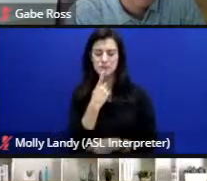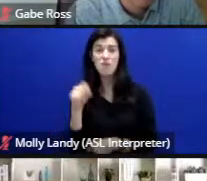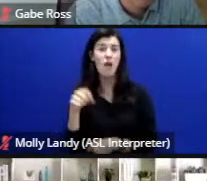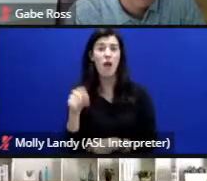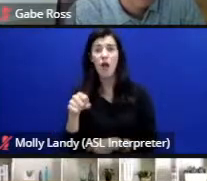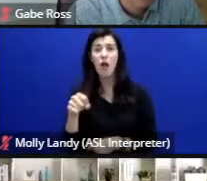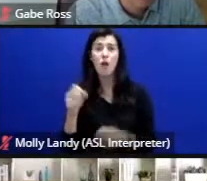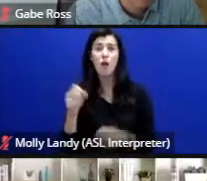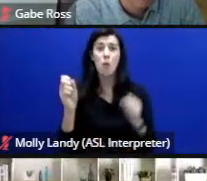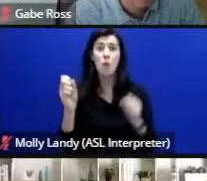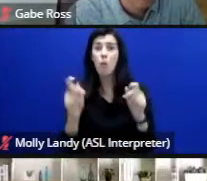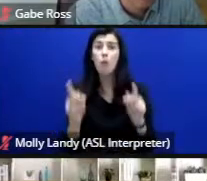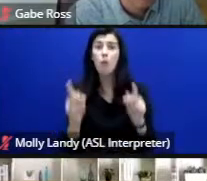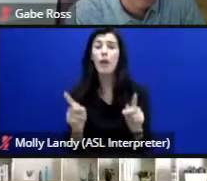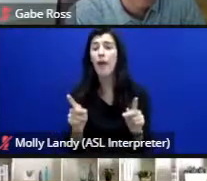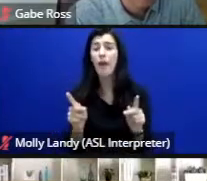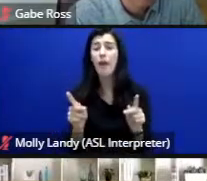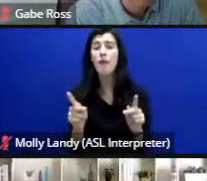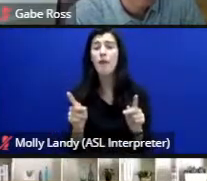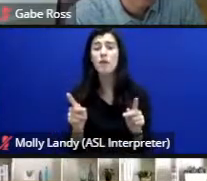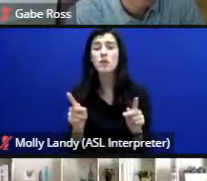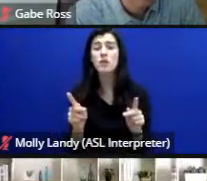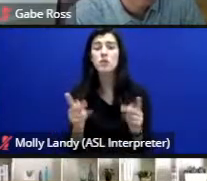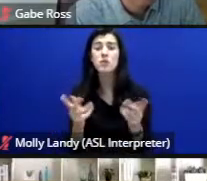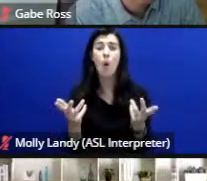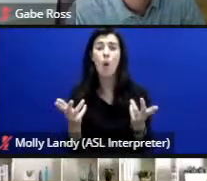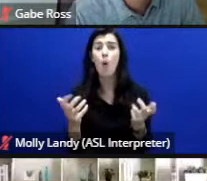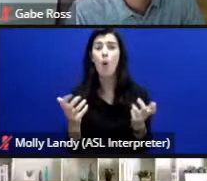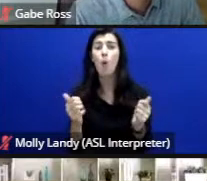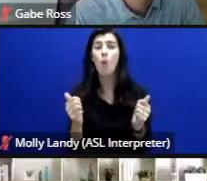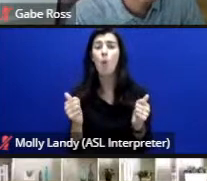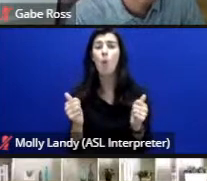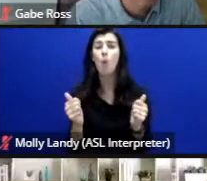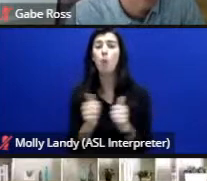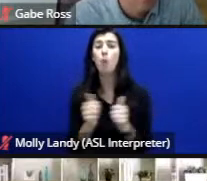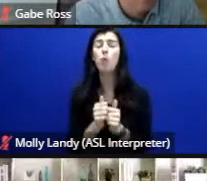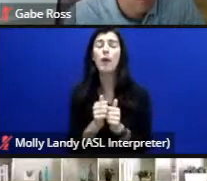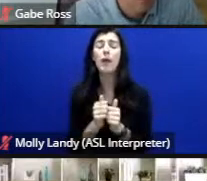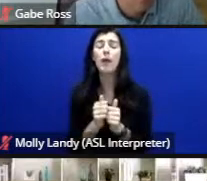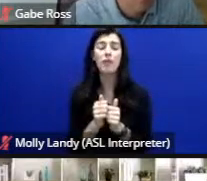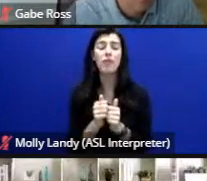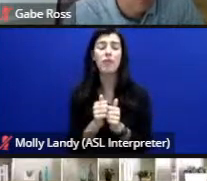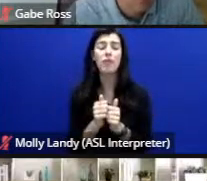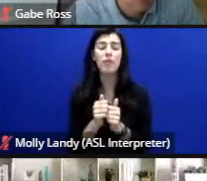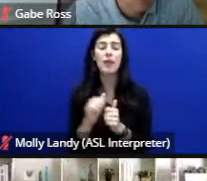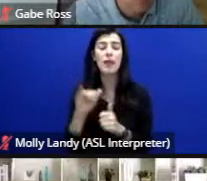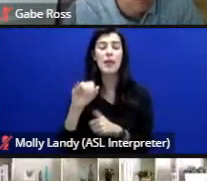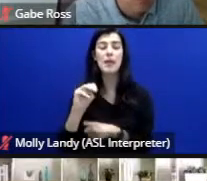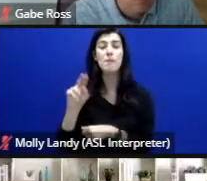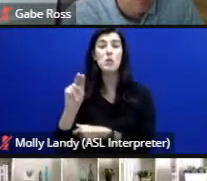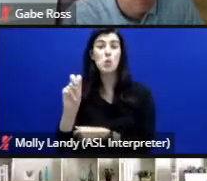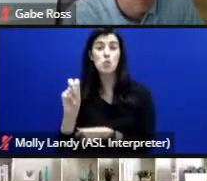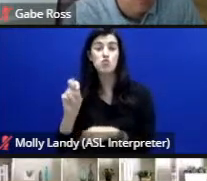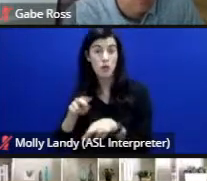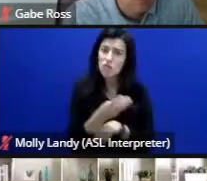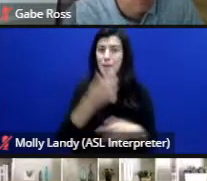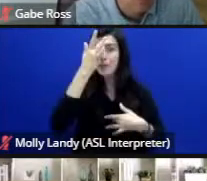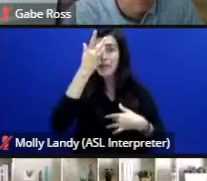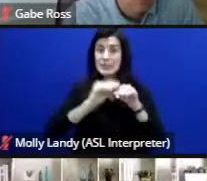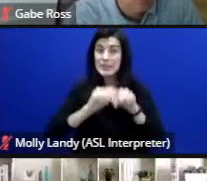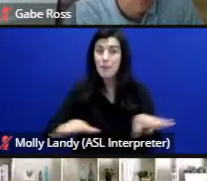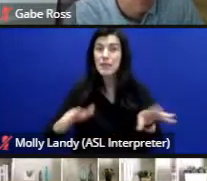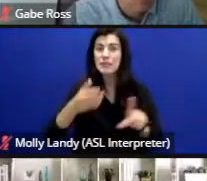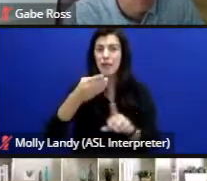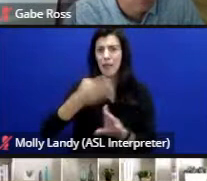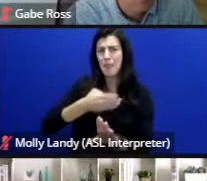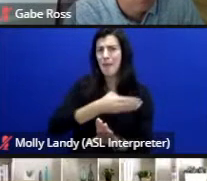Okay. So with the immune response, we've beaten several pandemics in the past. It's not like this is a new thing. So now